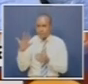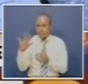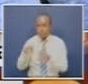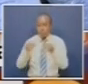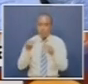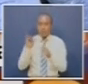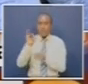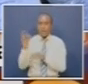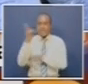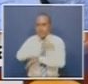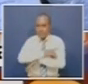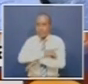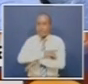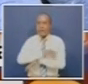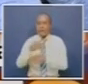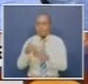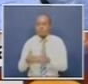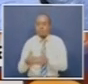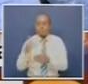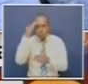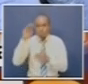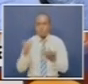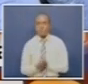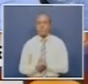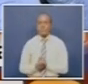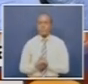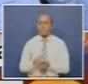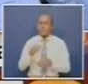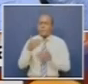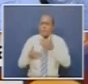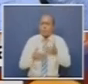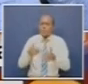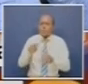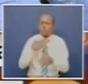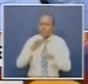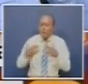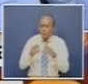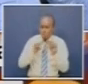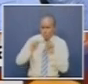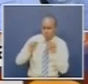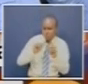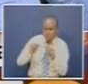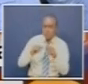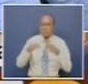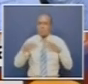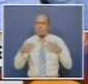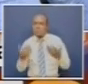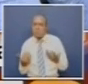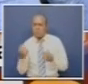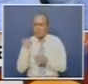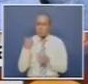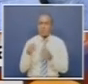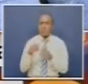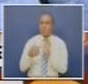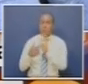further to that decision on the 25th. How do you want this process to be done? Negotiated, strength? Because when Raila Odinga, for